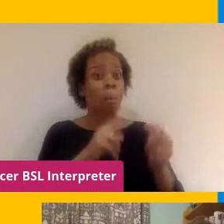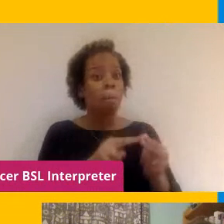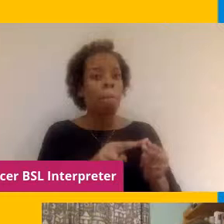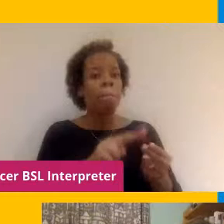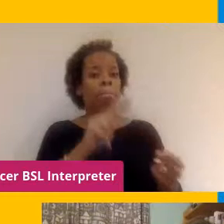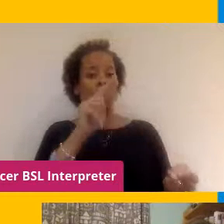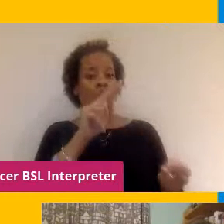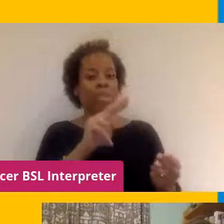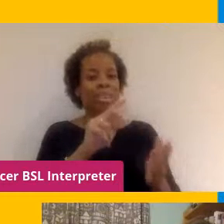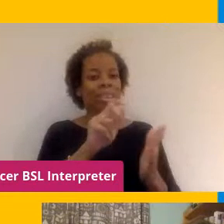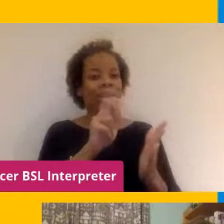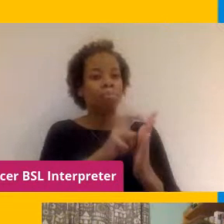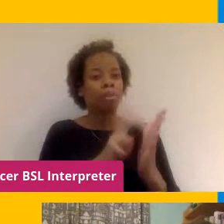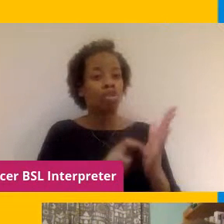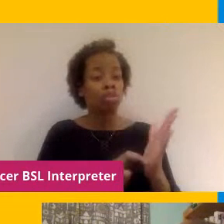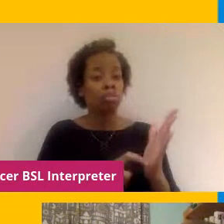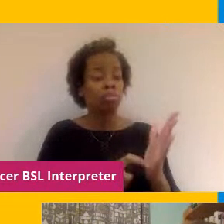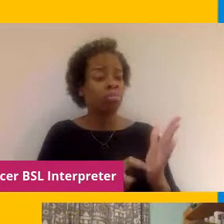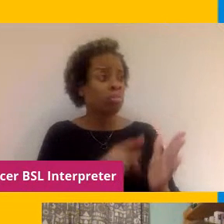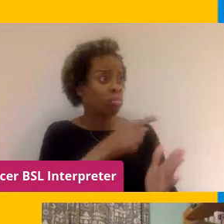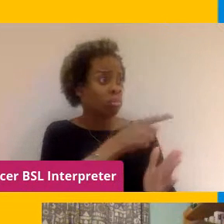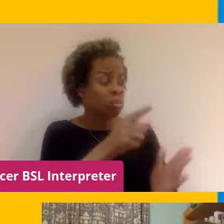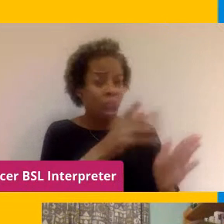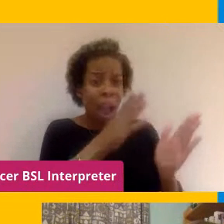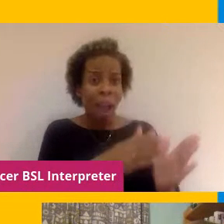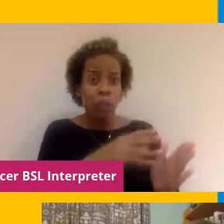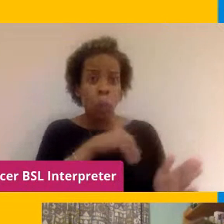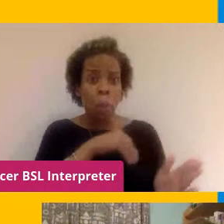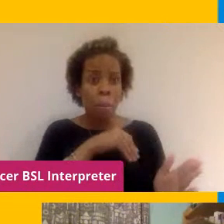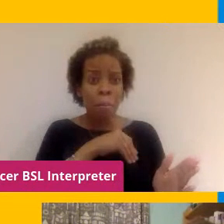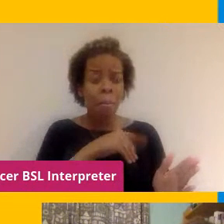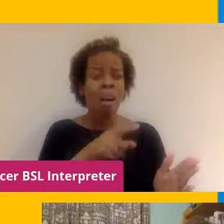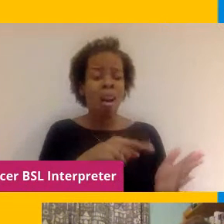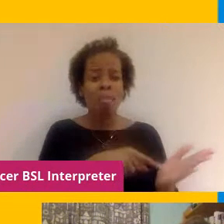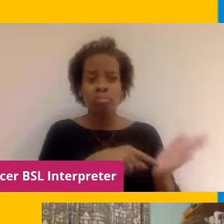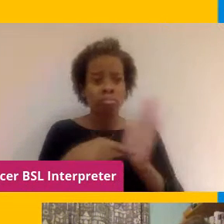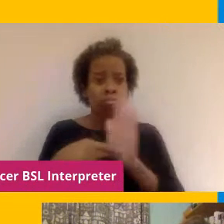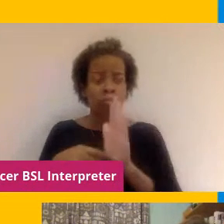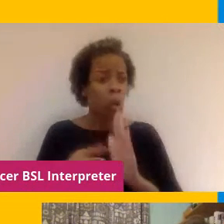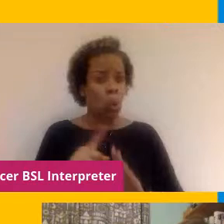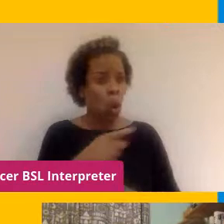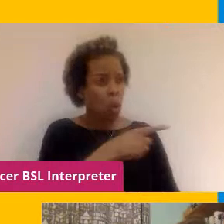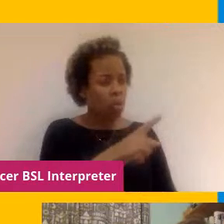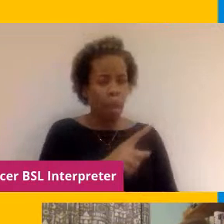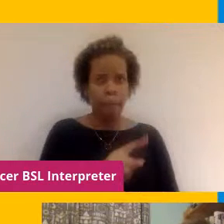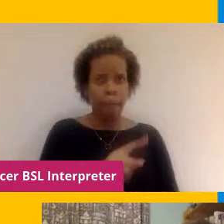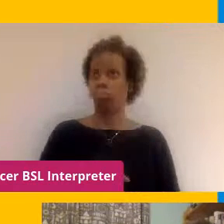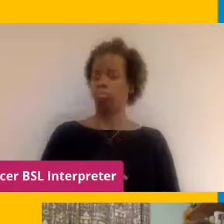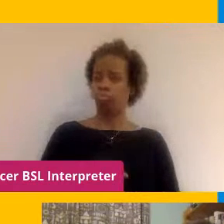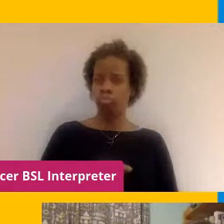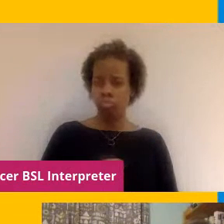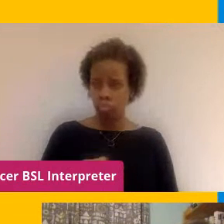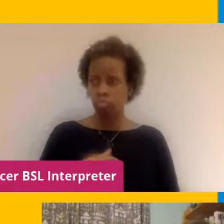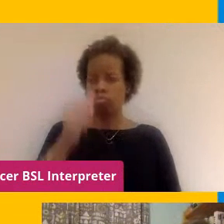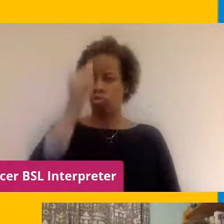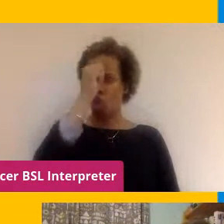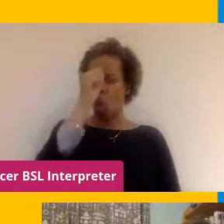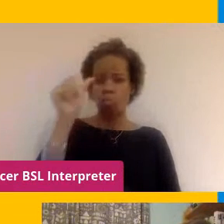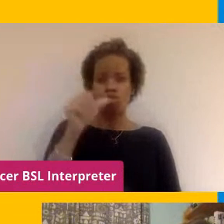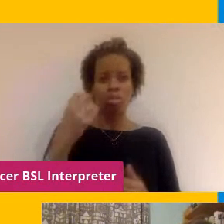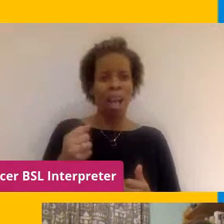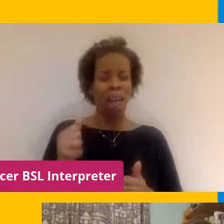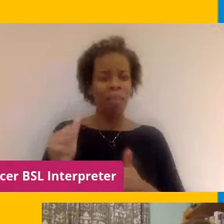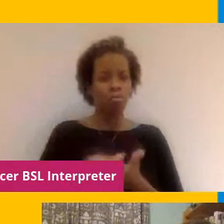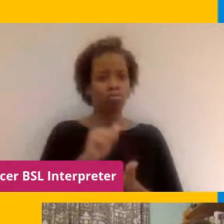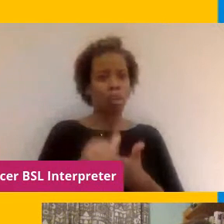of people to support it. They don't have to be members to see that you need to be providing proper support to people. We all know that the juggle is